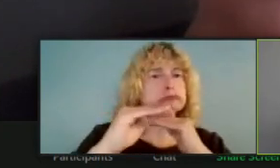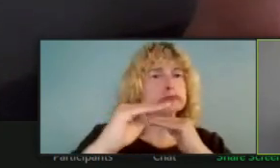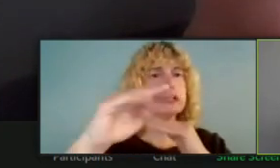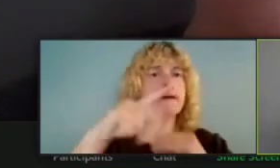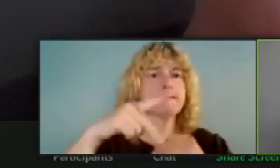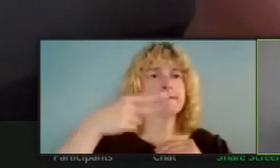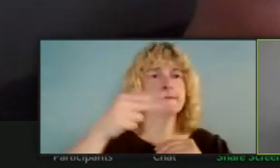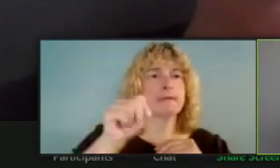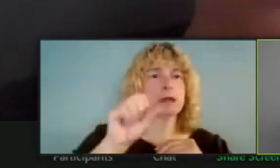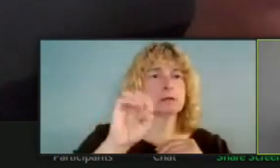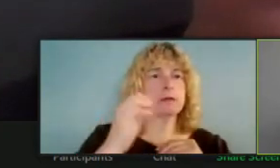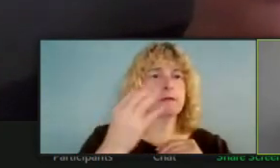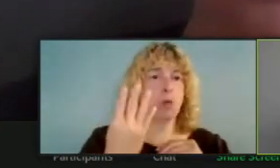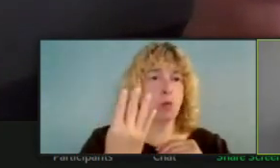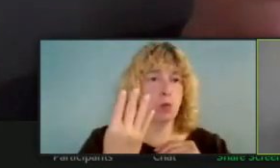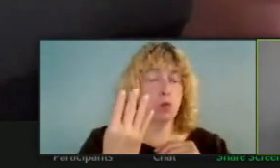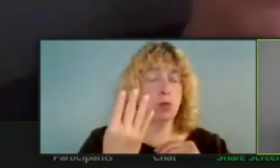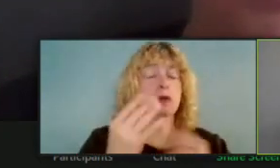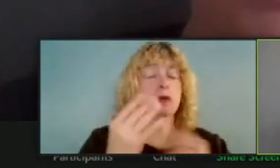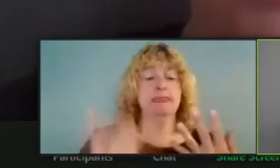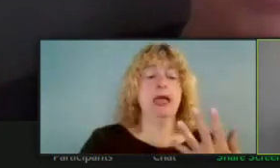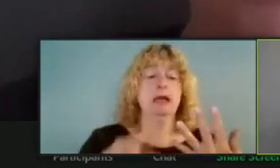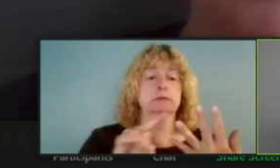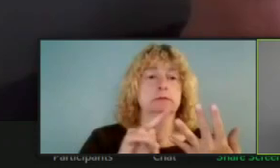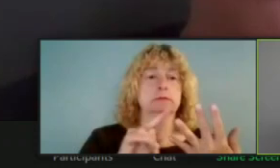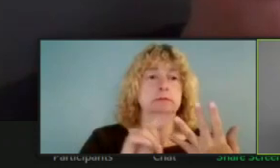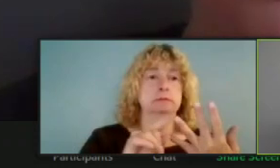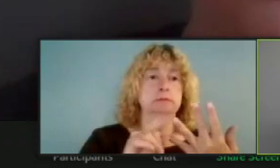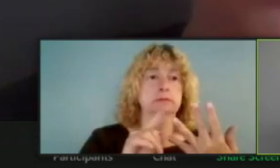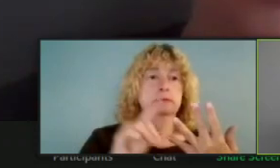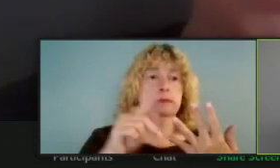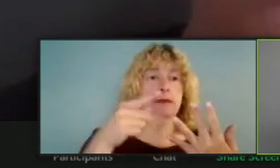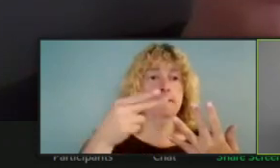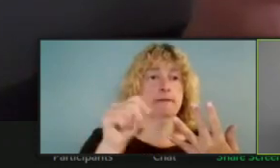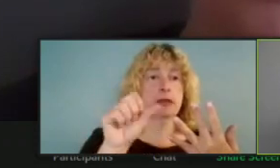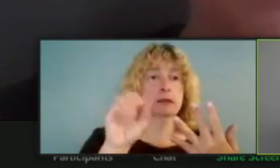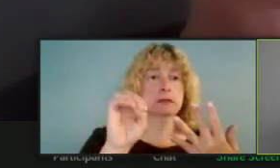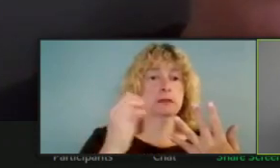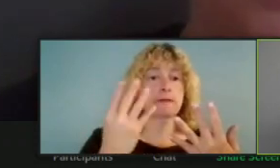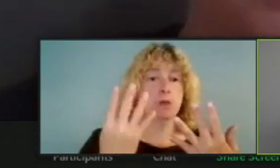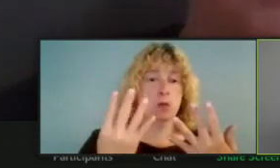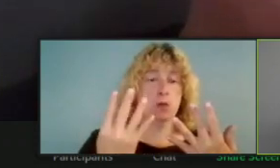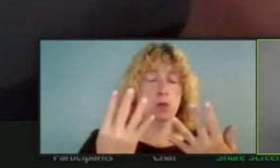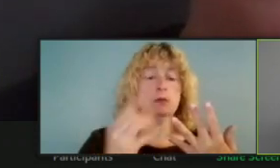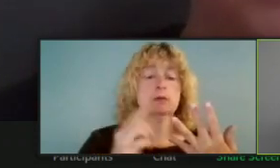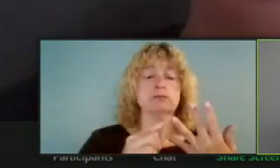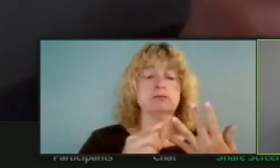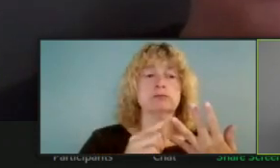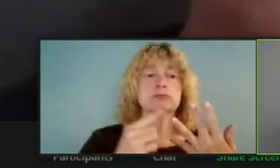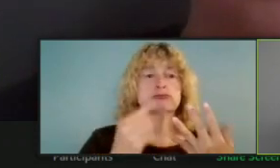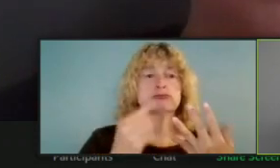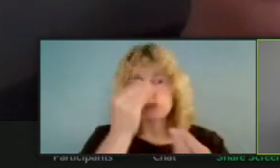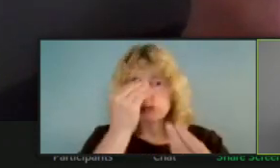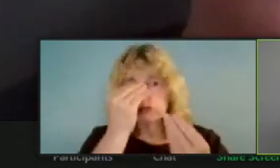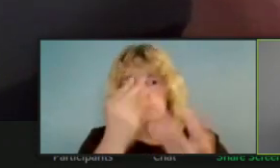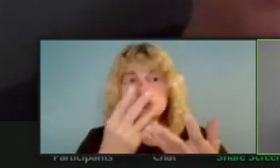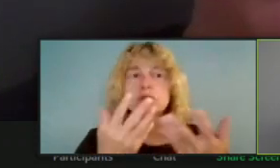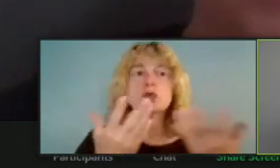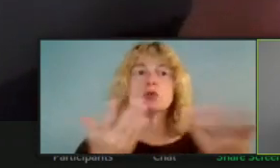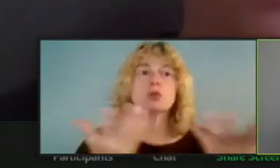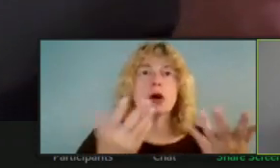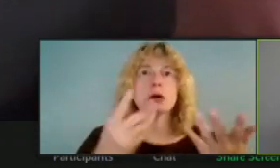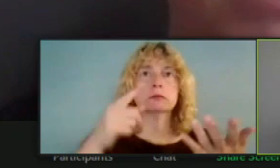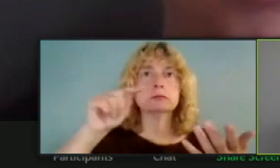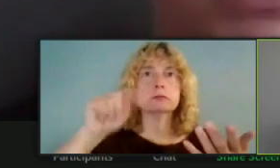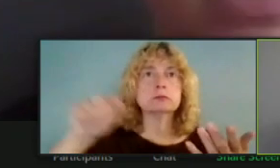phase 4, I can share with you some of the things that the